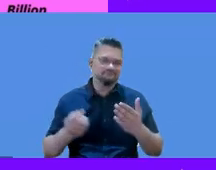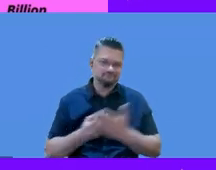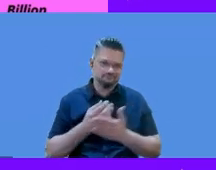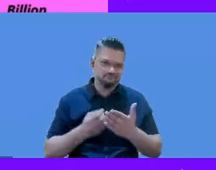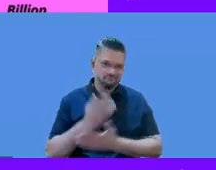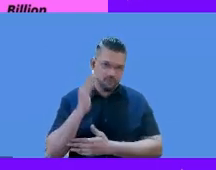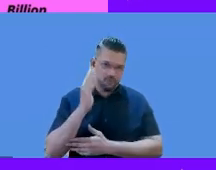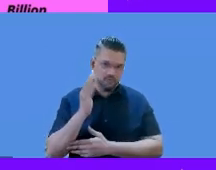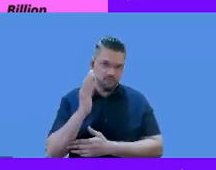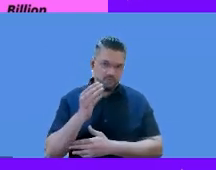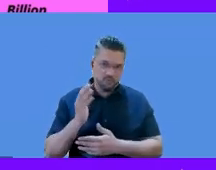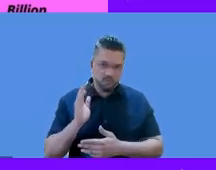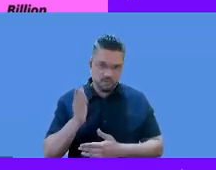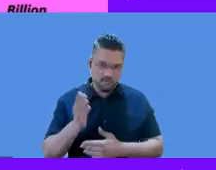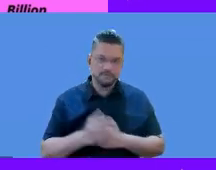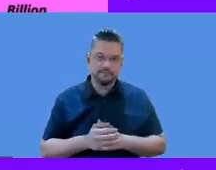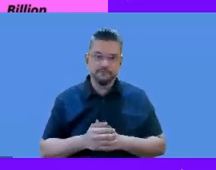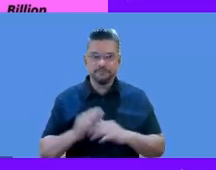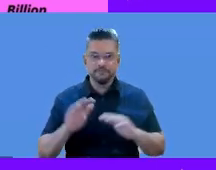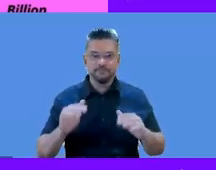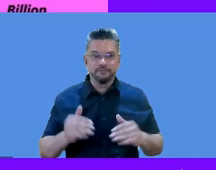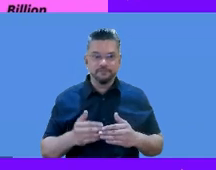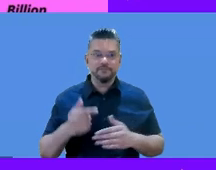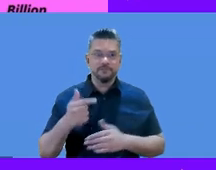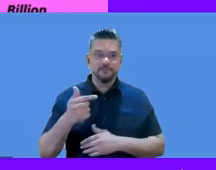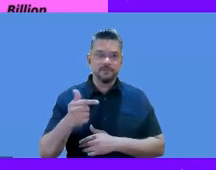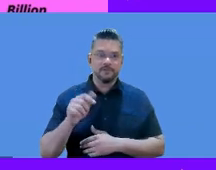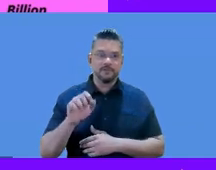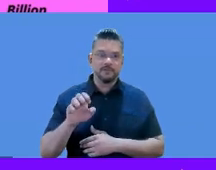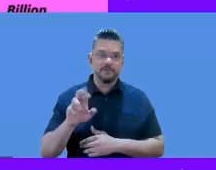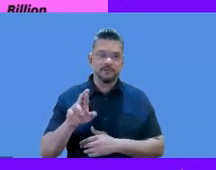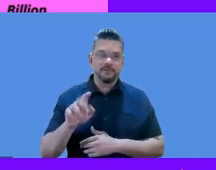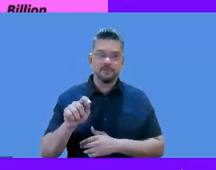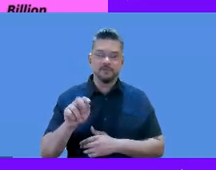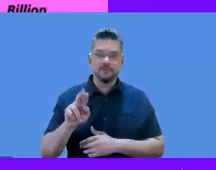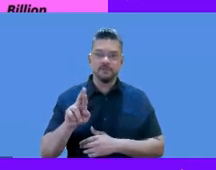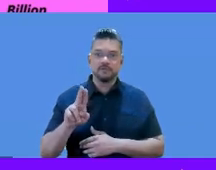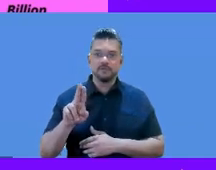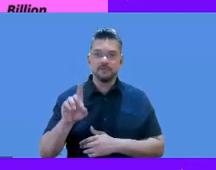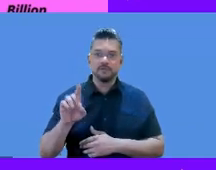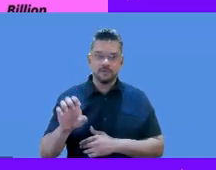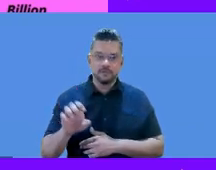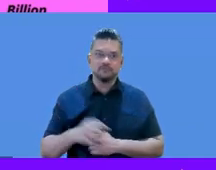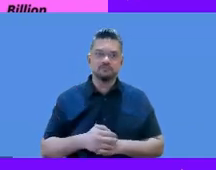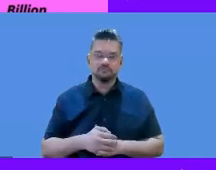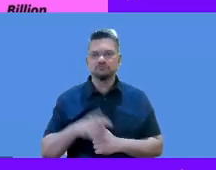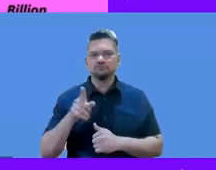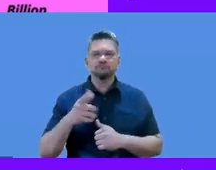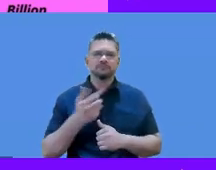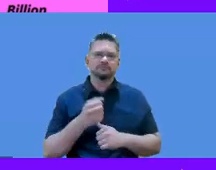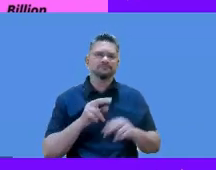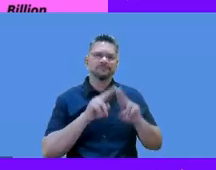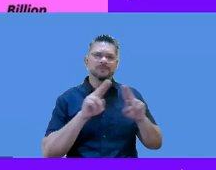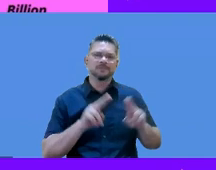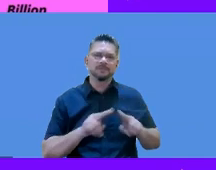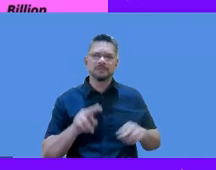start by introducing Gertrude. So Gertrude works with Girl Effect, which is an international NGO creating